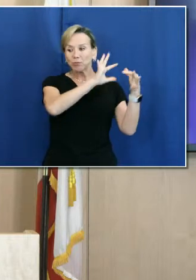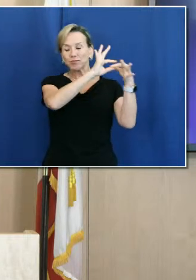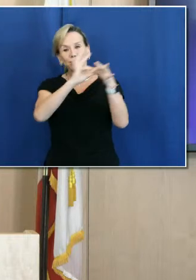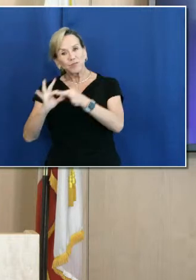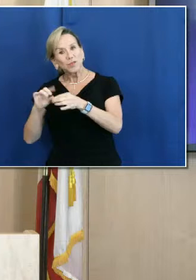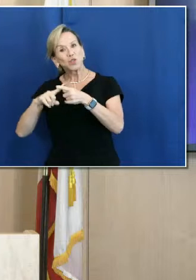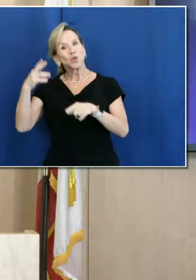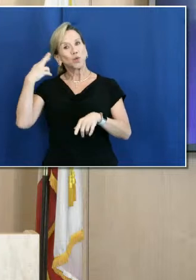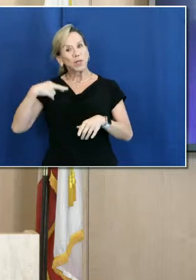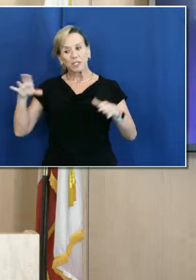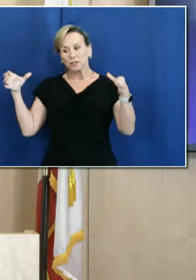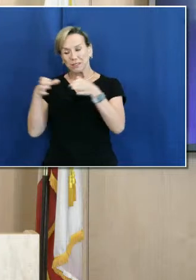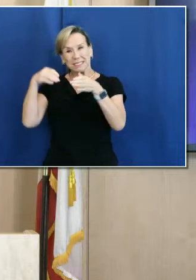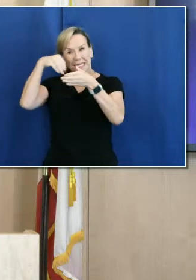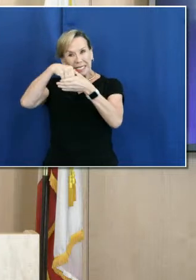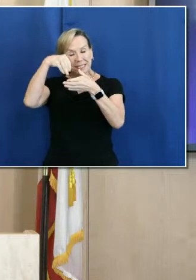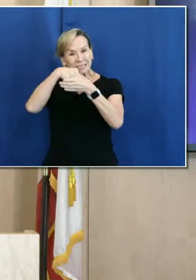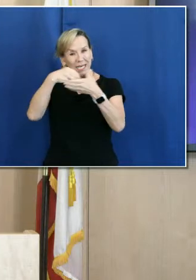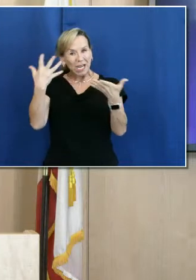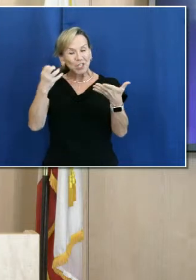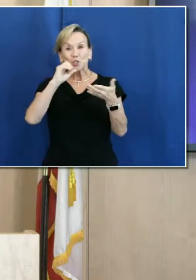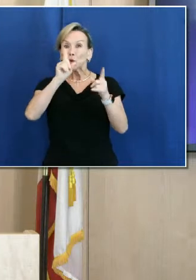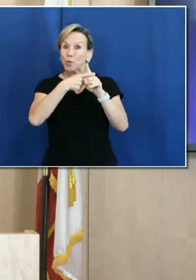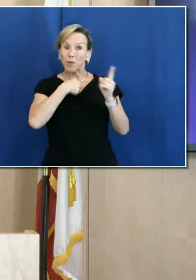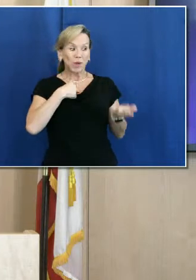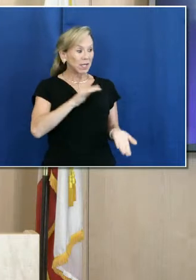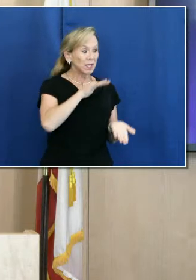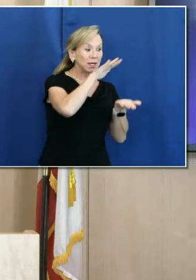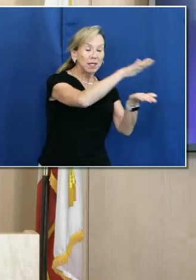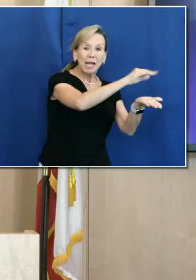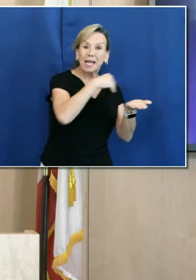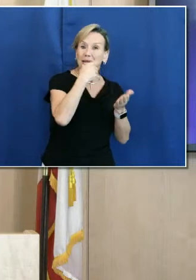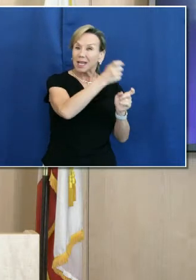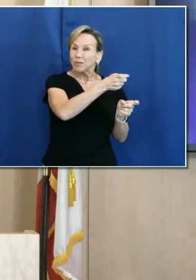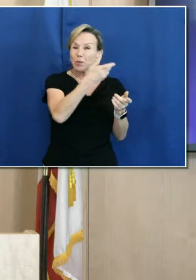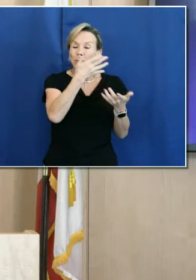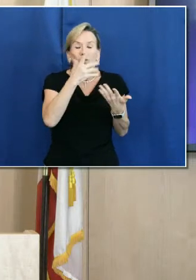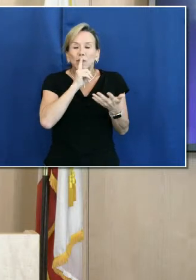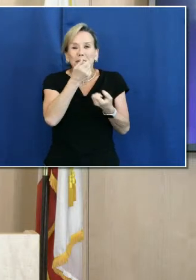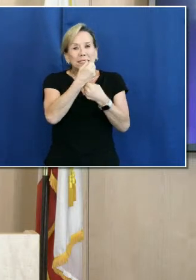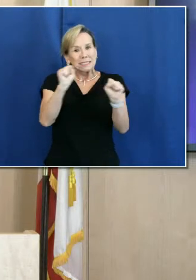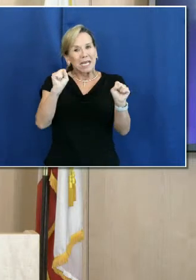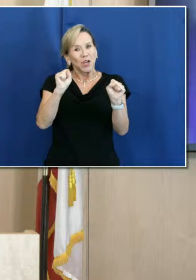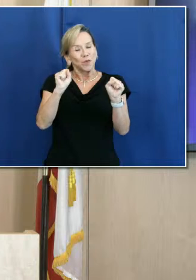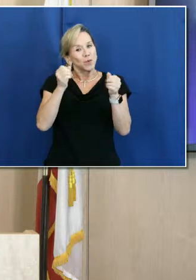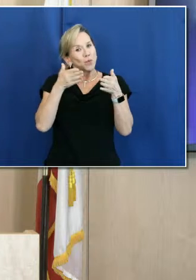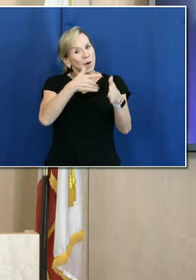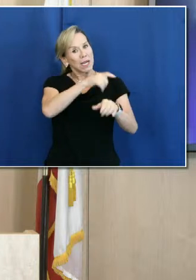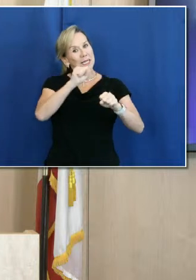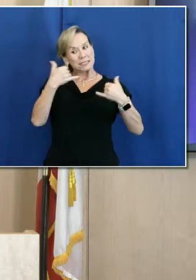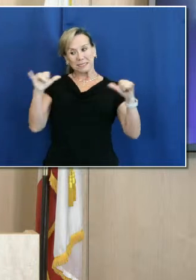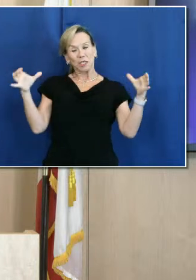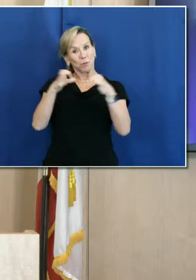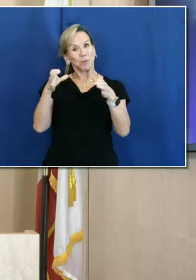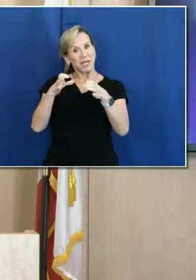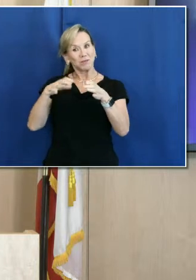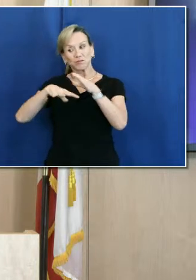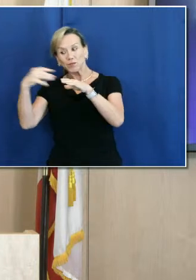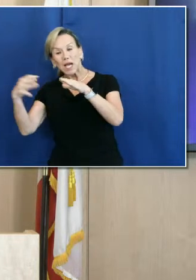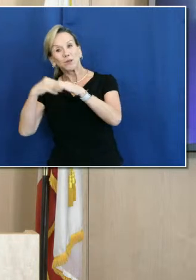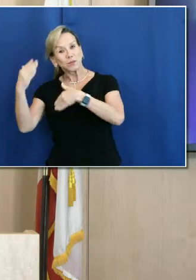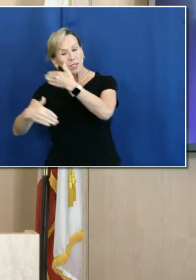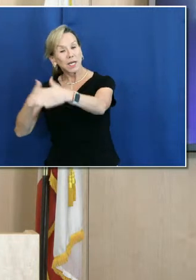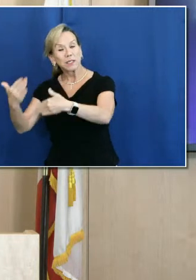it's irresponsible when they are provided a safe path and avenue and option to move forward. I think there's a lot of us that feel that we